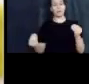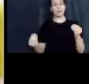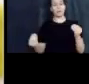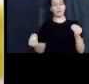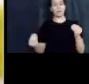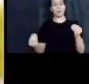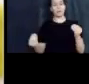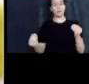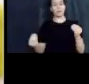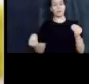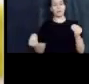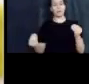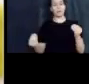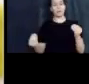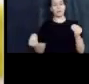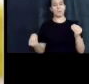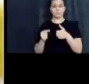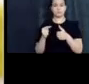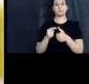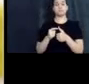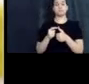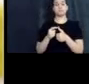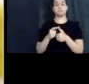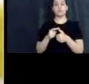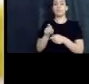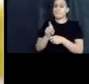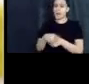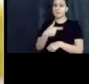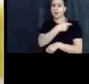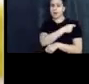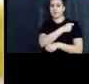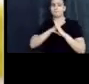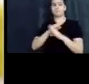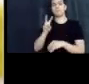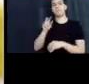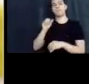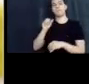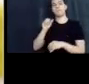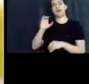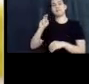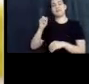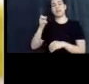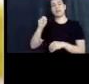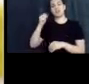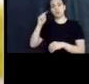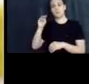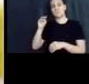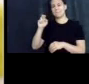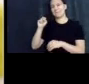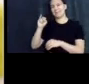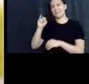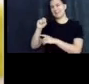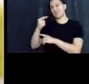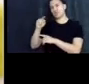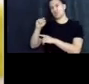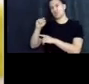aware of them. You will have to get a meningitis vaccination. You are not sure of what that is, go and Google it. It's definitely